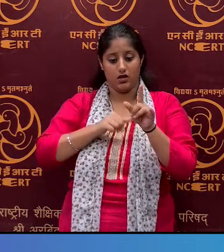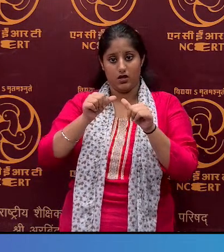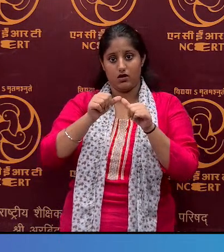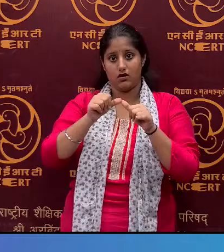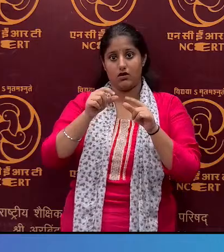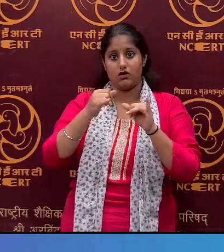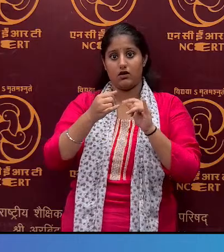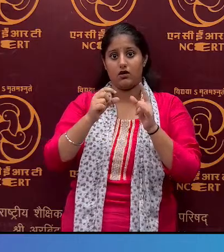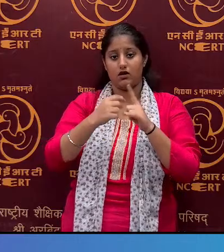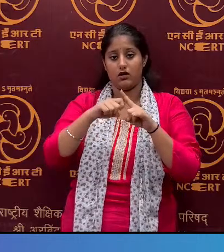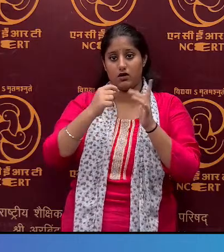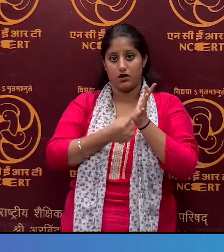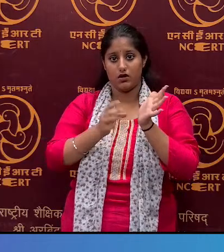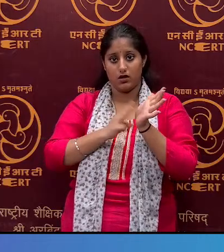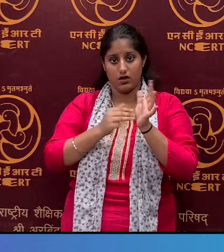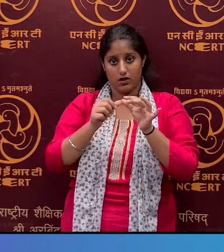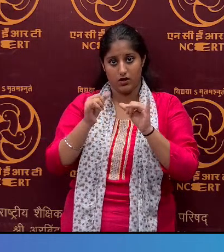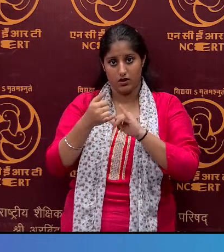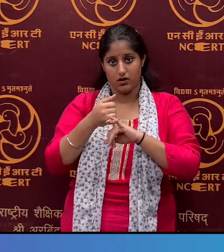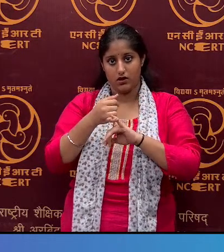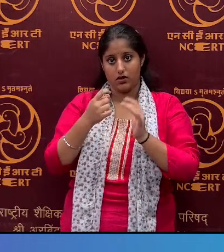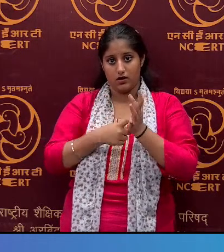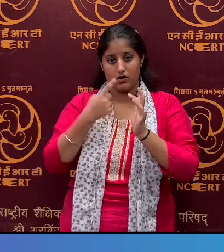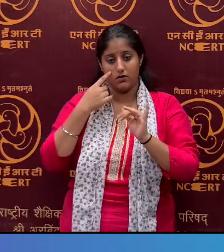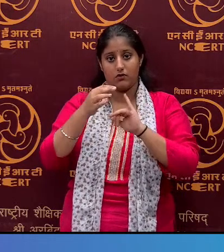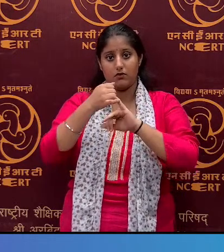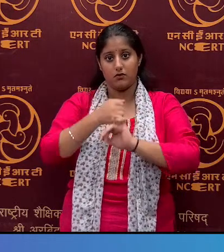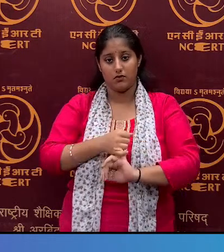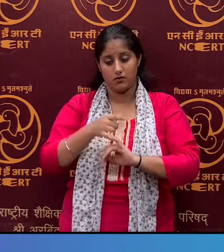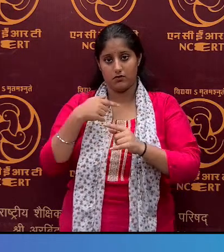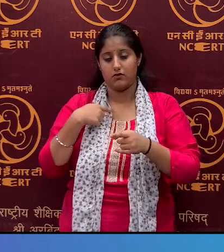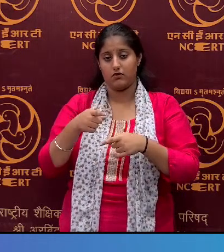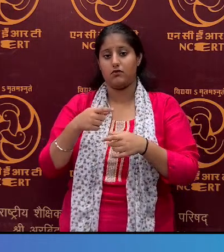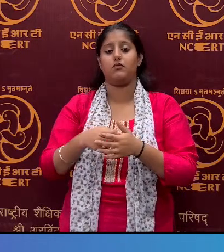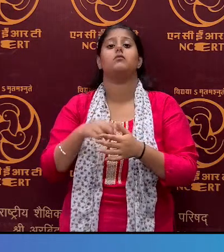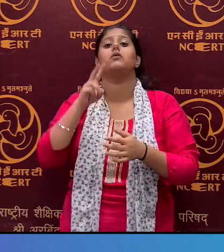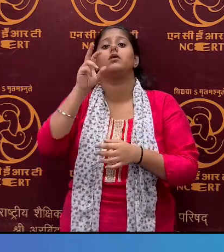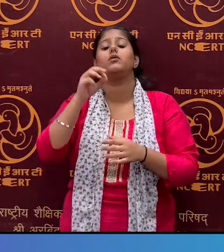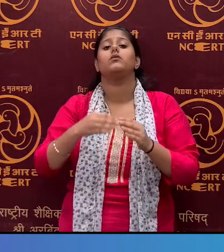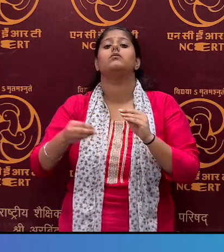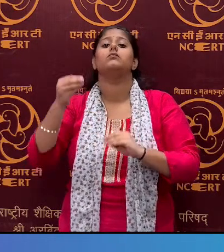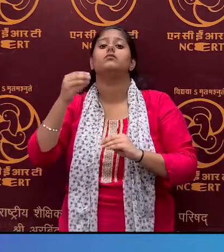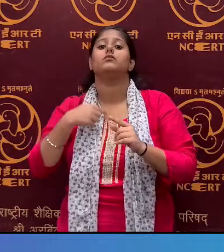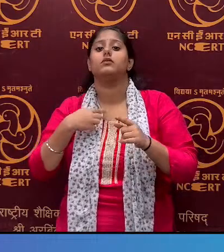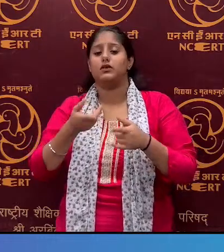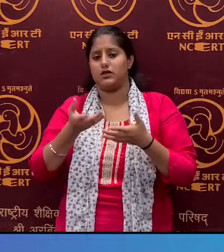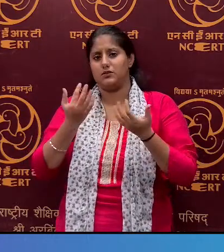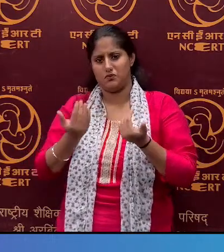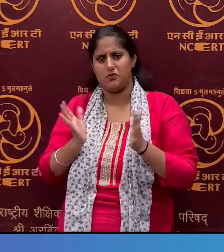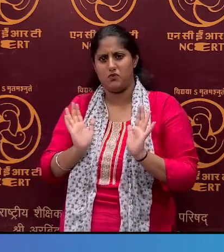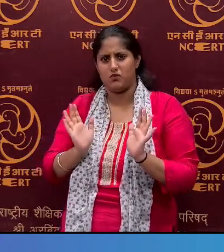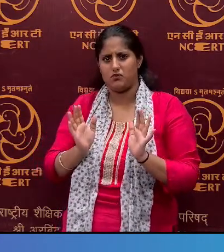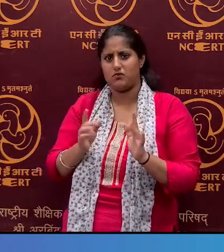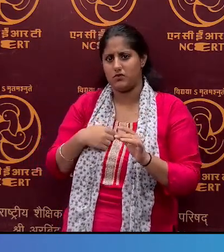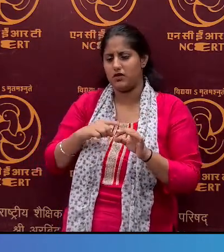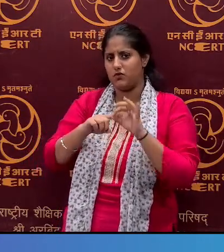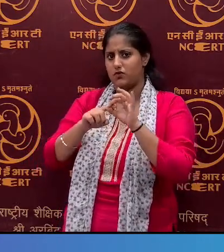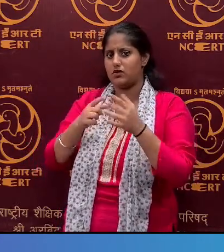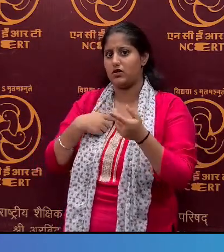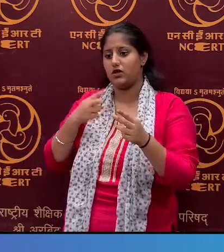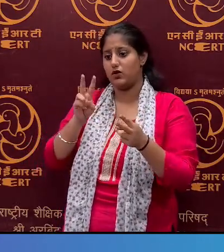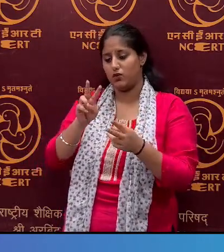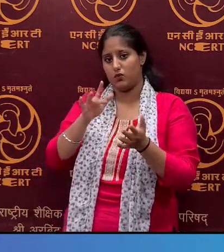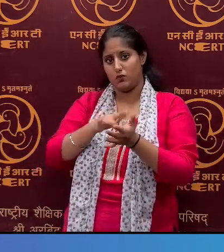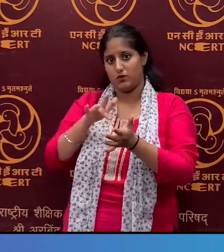because of difference of latitude. So, here's one question that I want to ask, that is it possible that two places in the